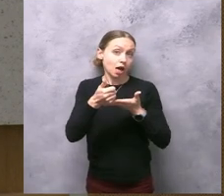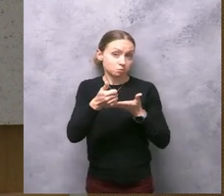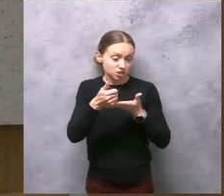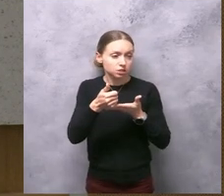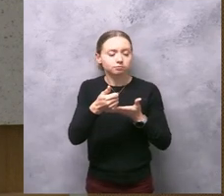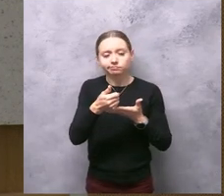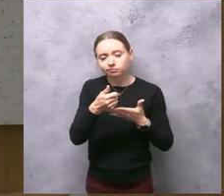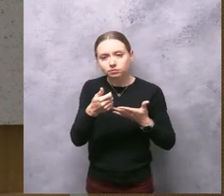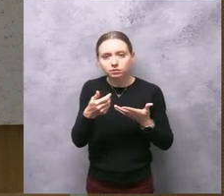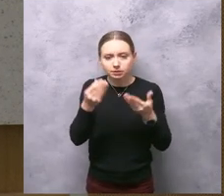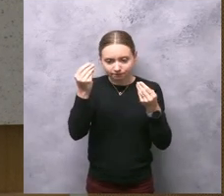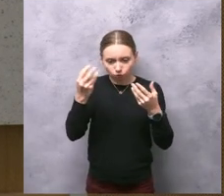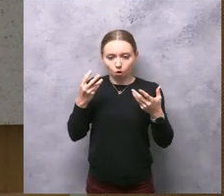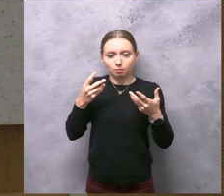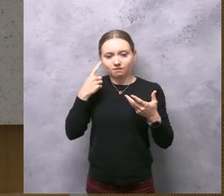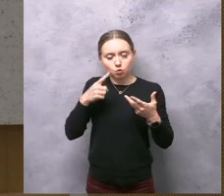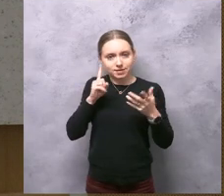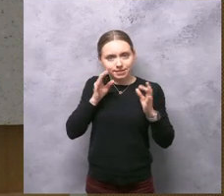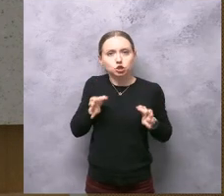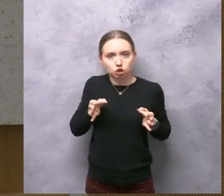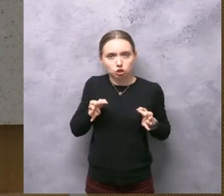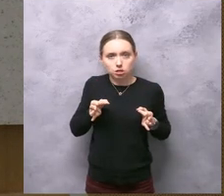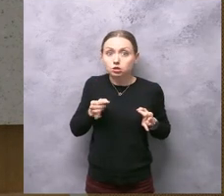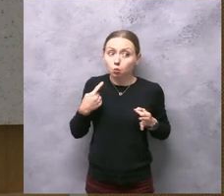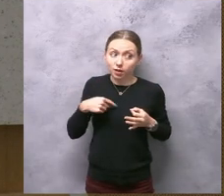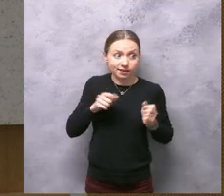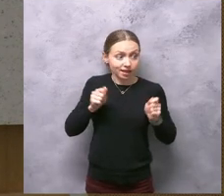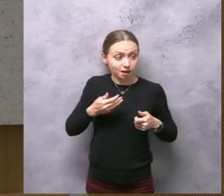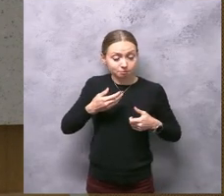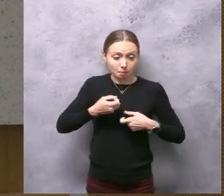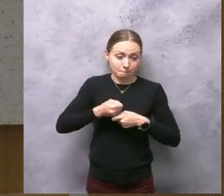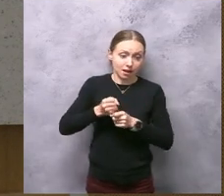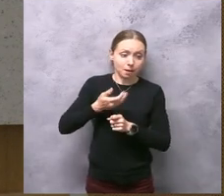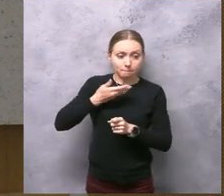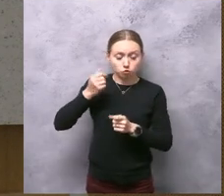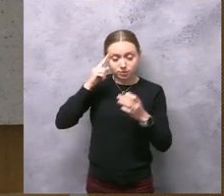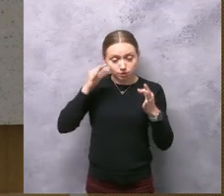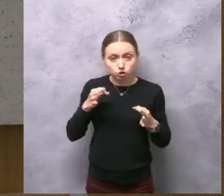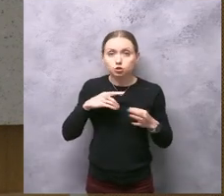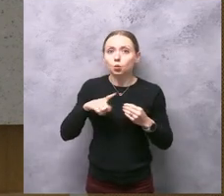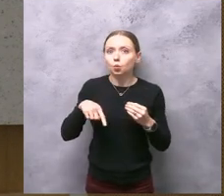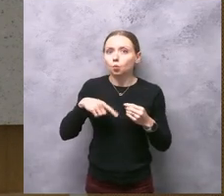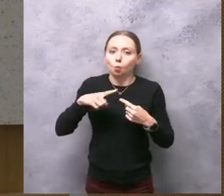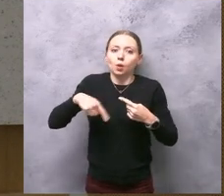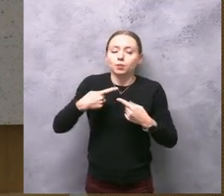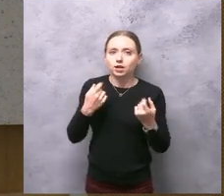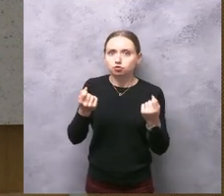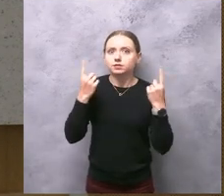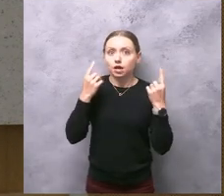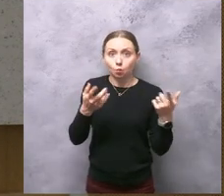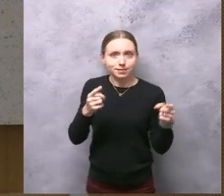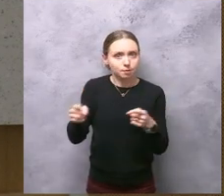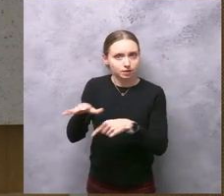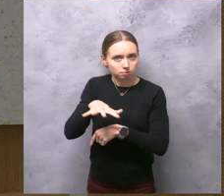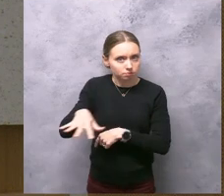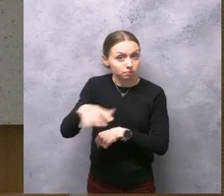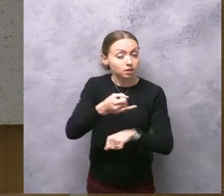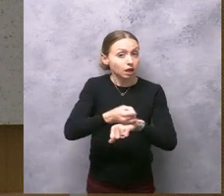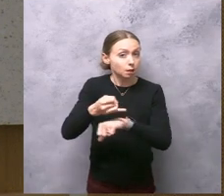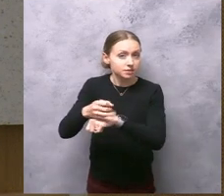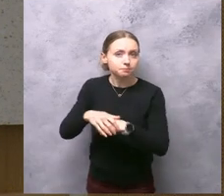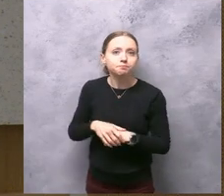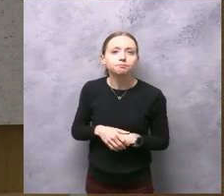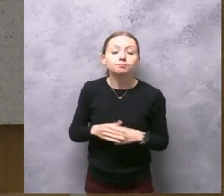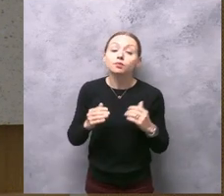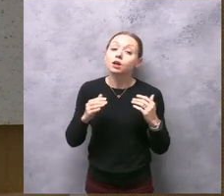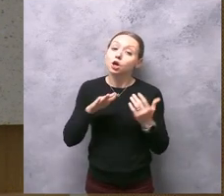decisions. We make better decisions when we understand what's happening in, on our campuses. So I'm really pleased by that. School